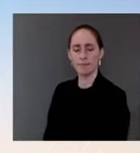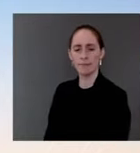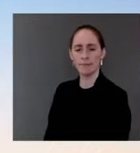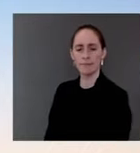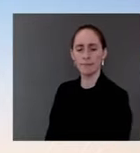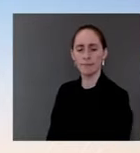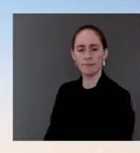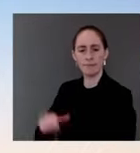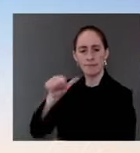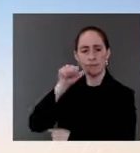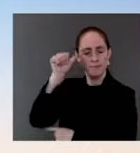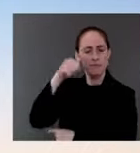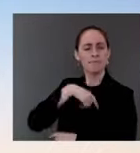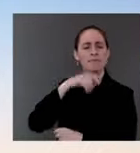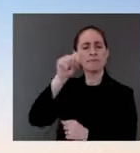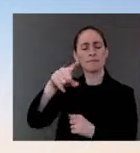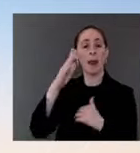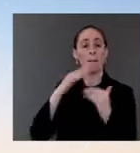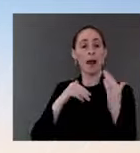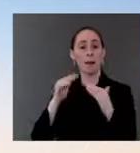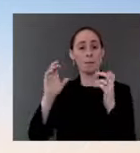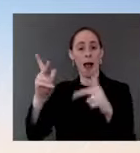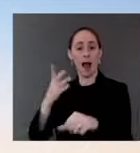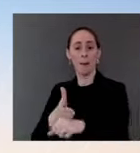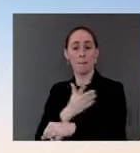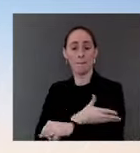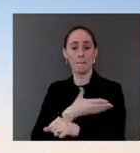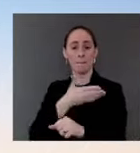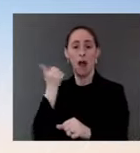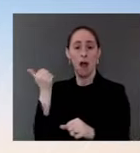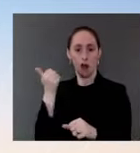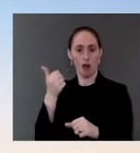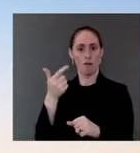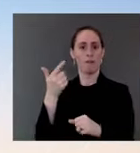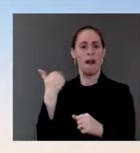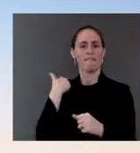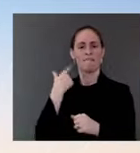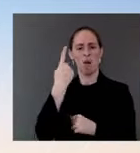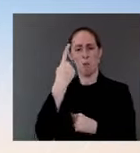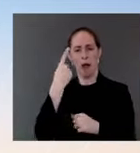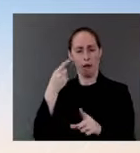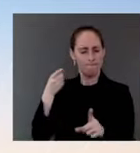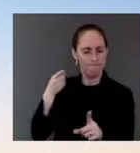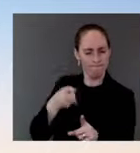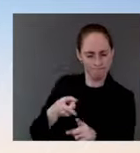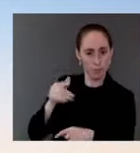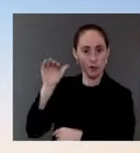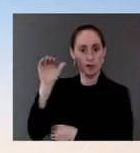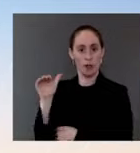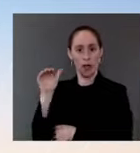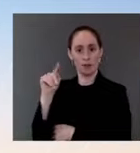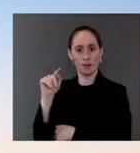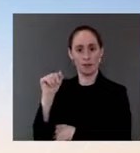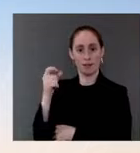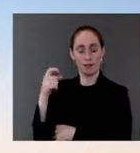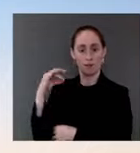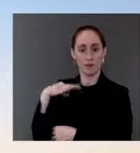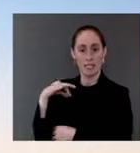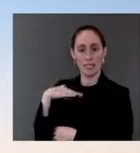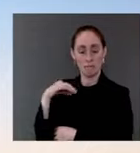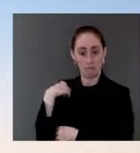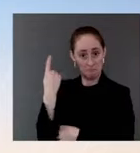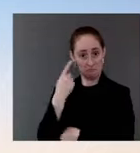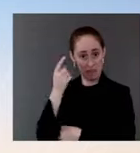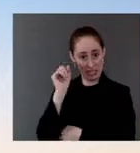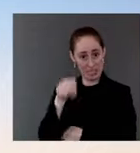on that tax credit. Will the president say to Congress, don't leave until we get this done? to make sure that that child tax